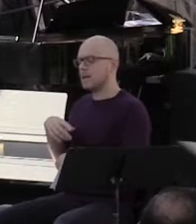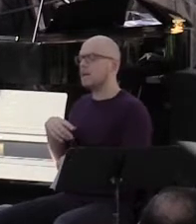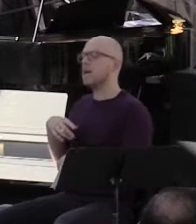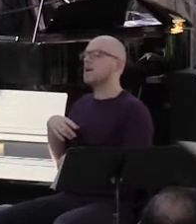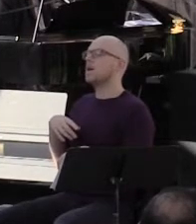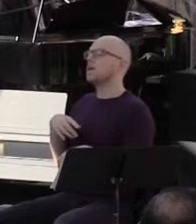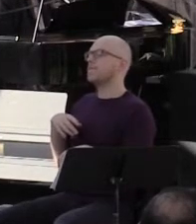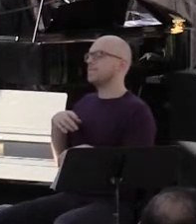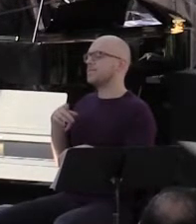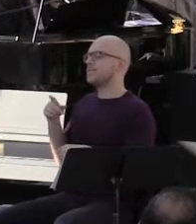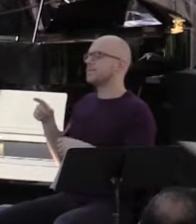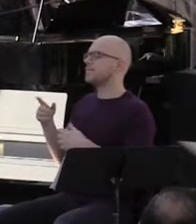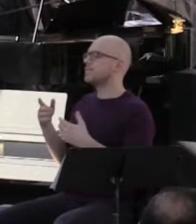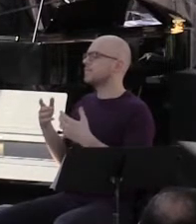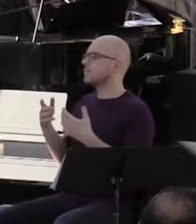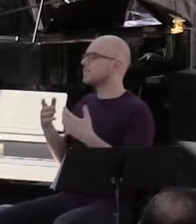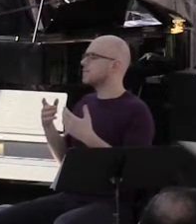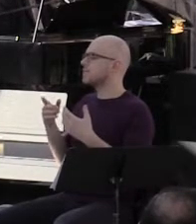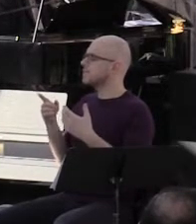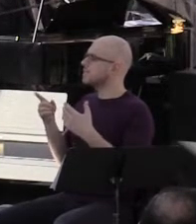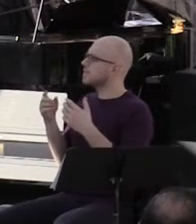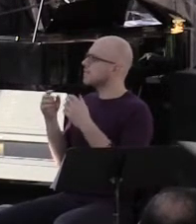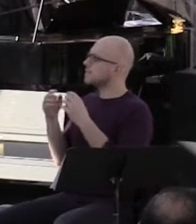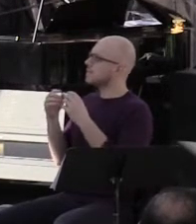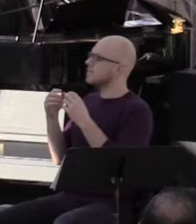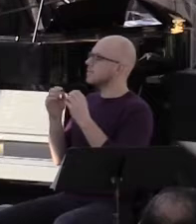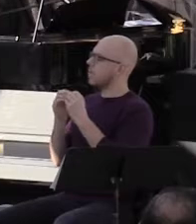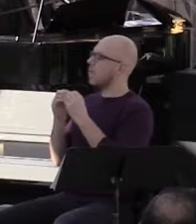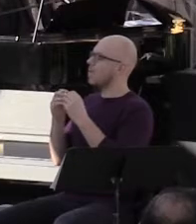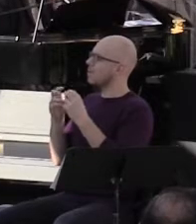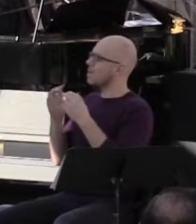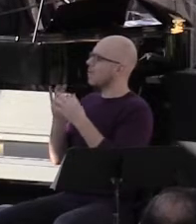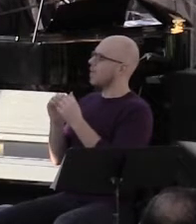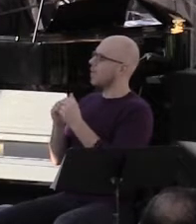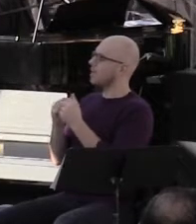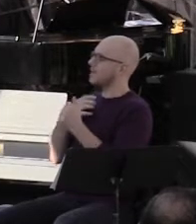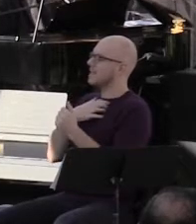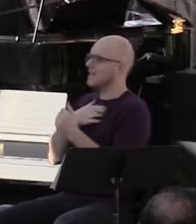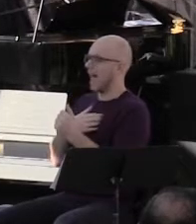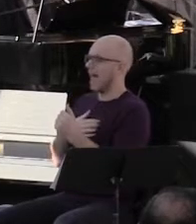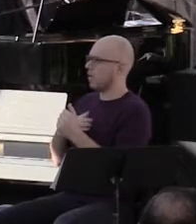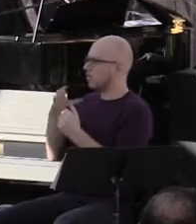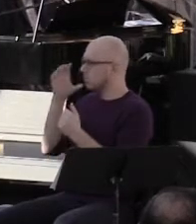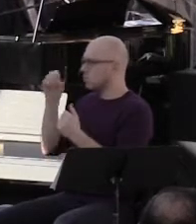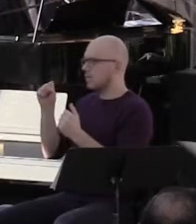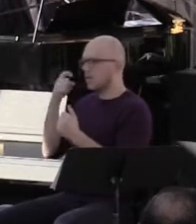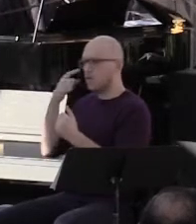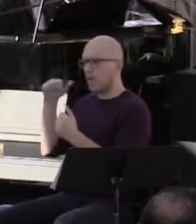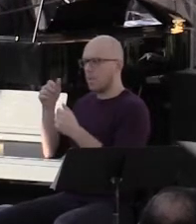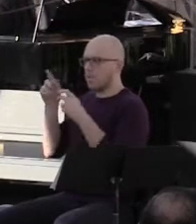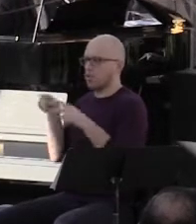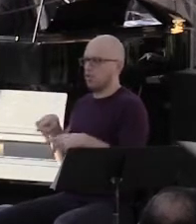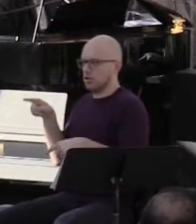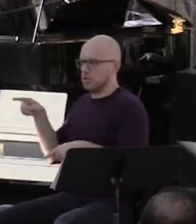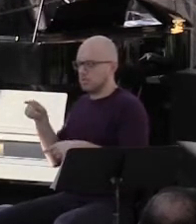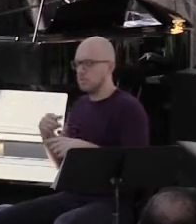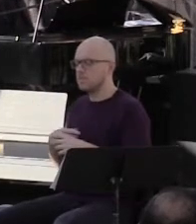It plays a role of having a stronger desire for another human being.